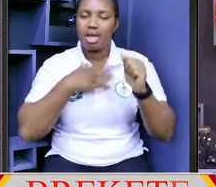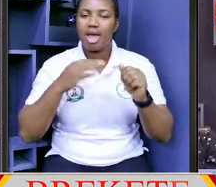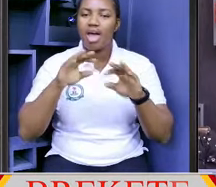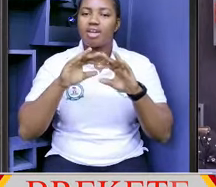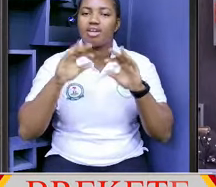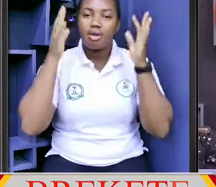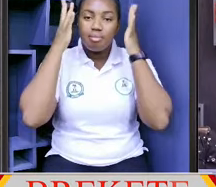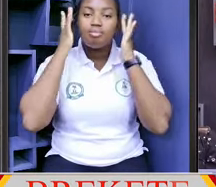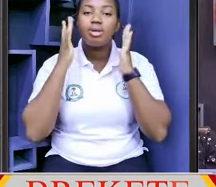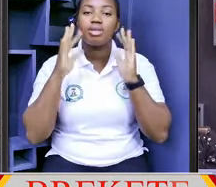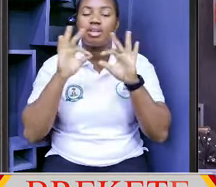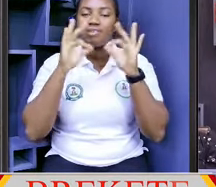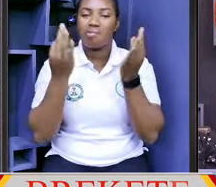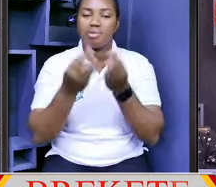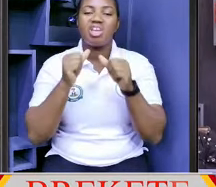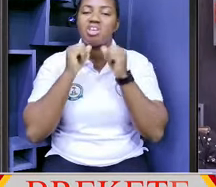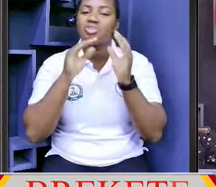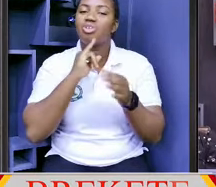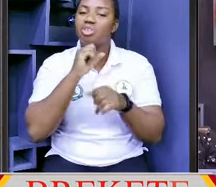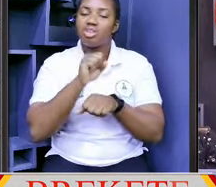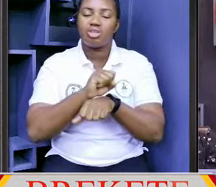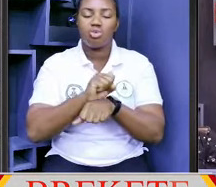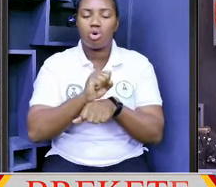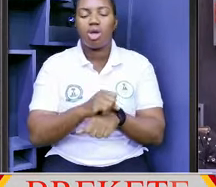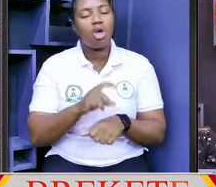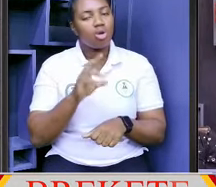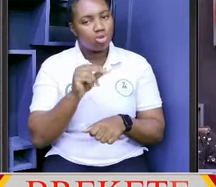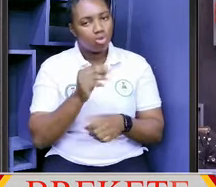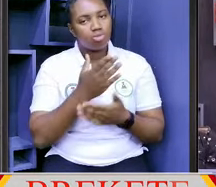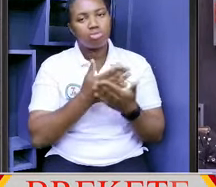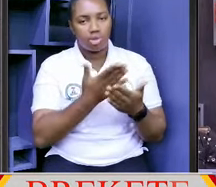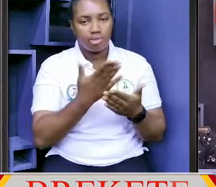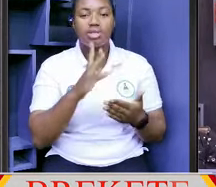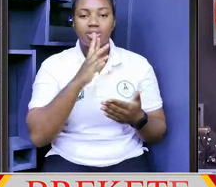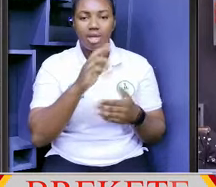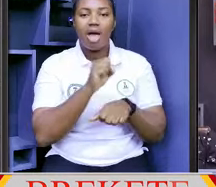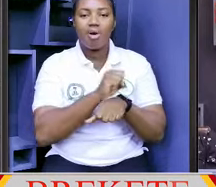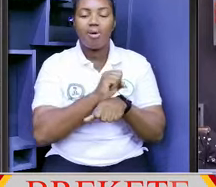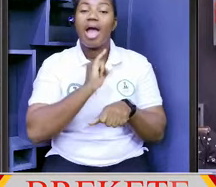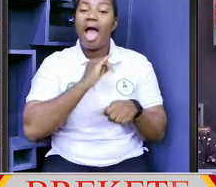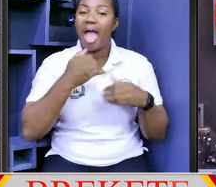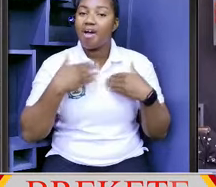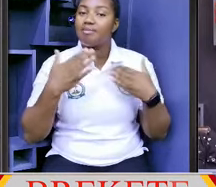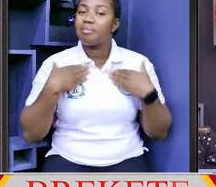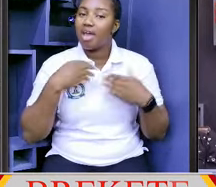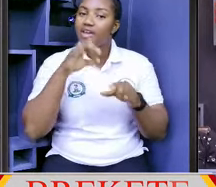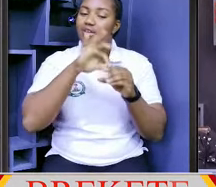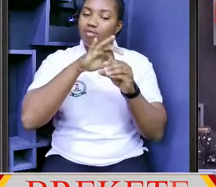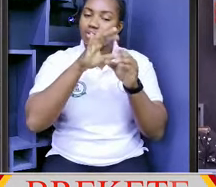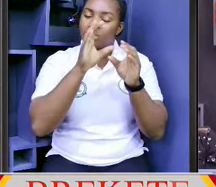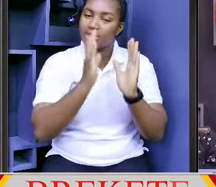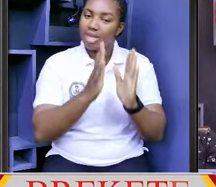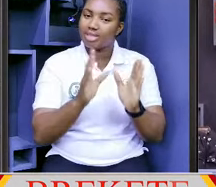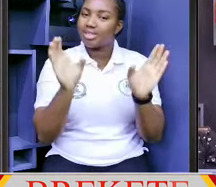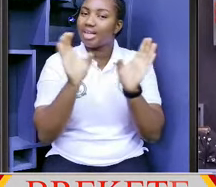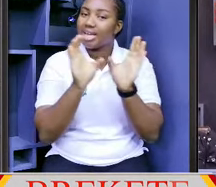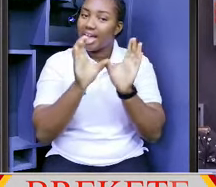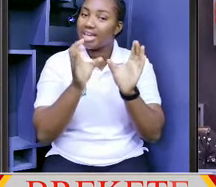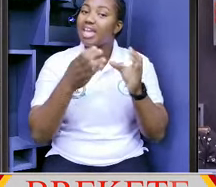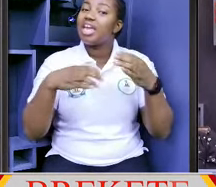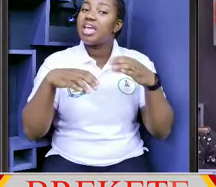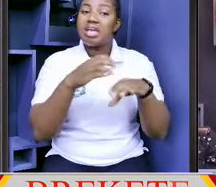family. Nothing is working. No, some things are working. I have my voter's card, even though it's